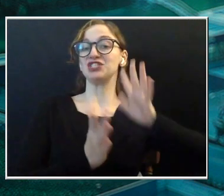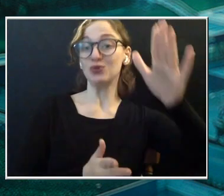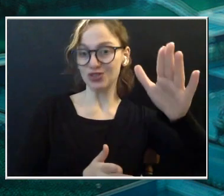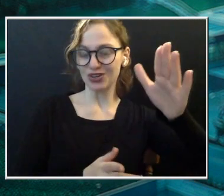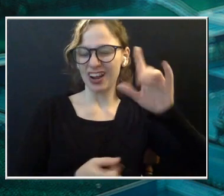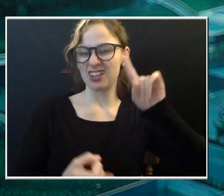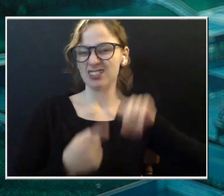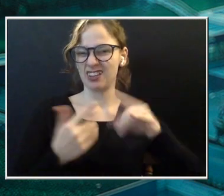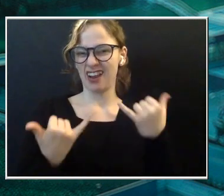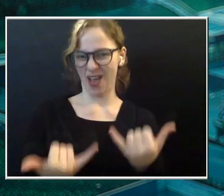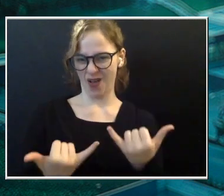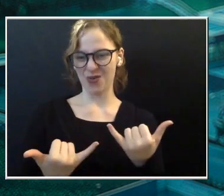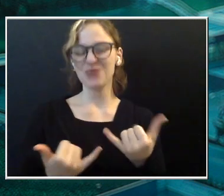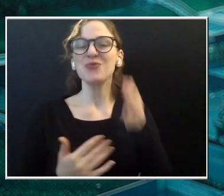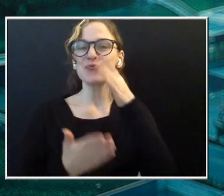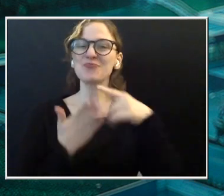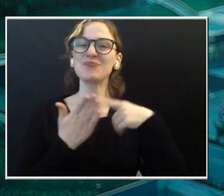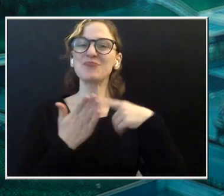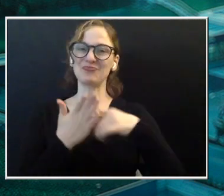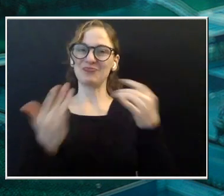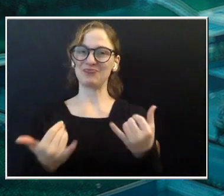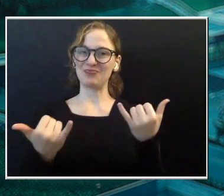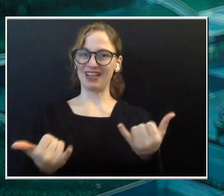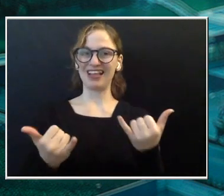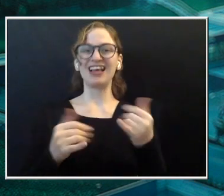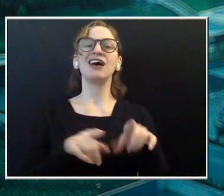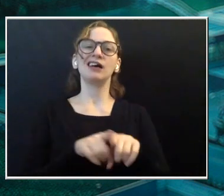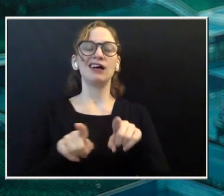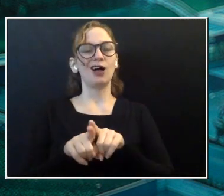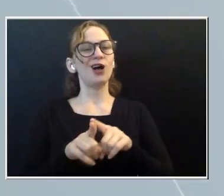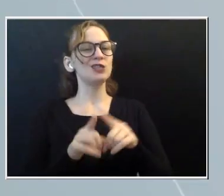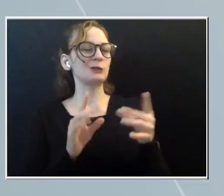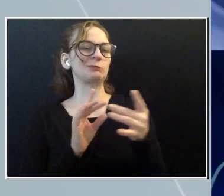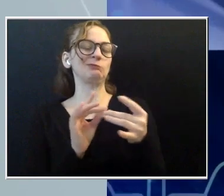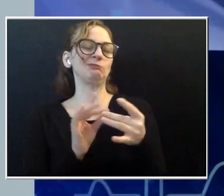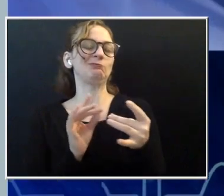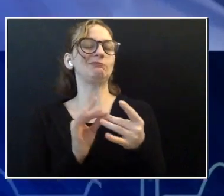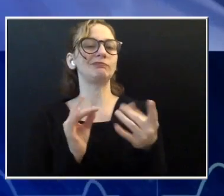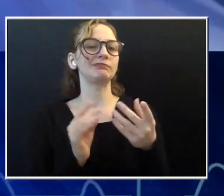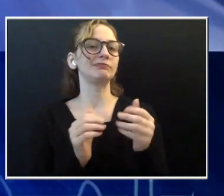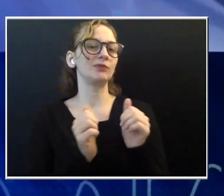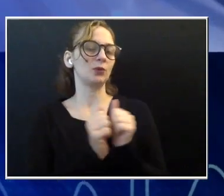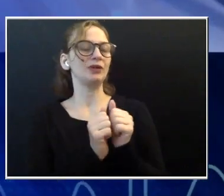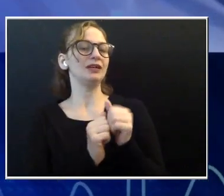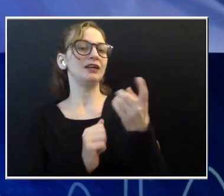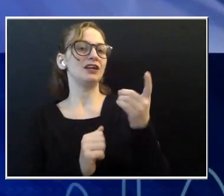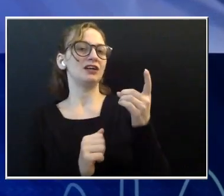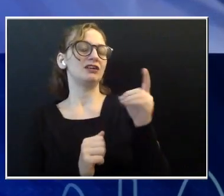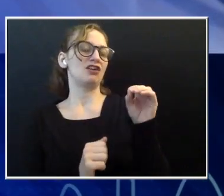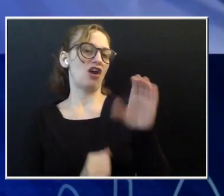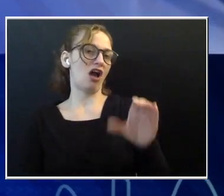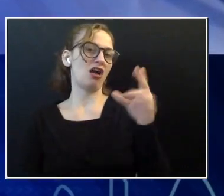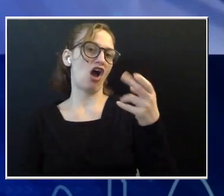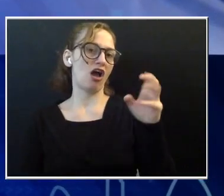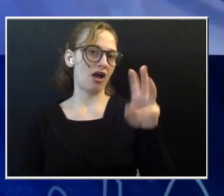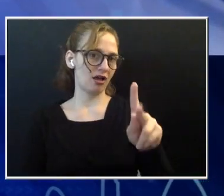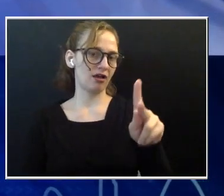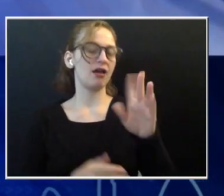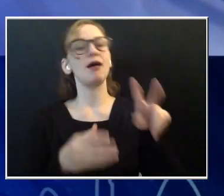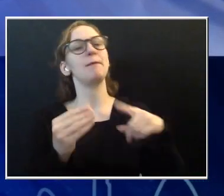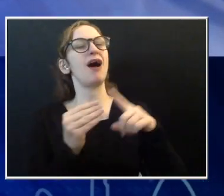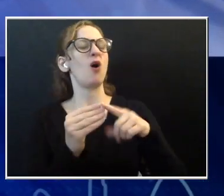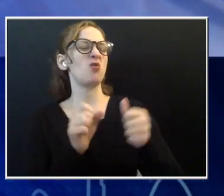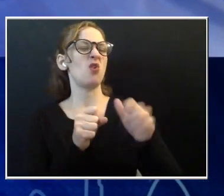Doc Hawk on COVID numbers after last week's kind of big old jump. But first, let's do our morning rounds. Dr. Julia White is